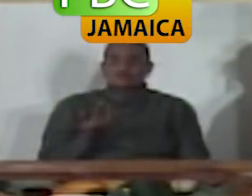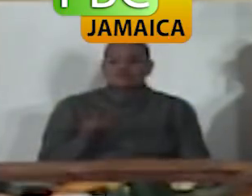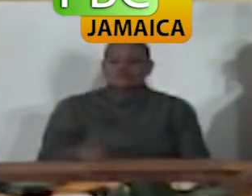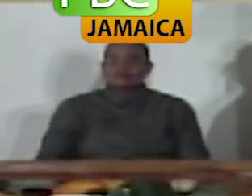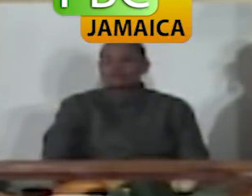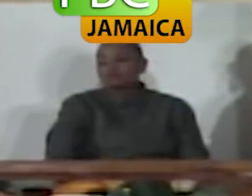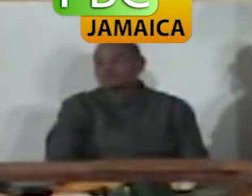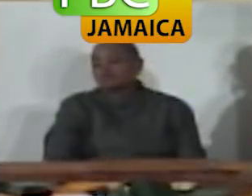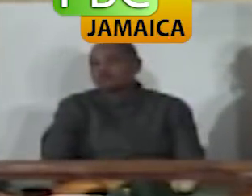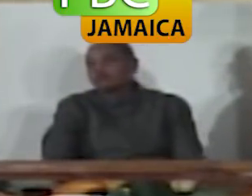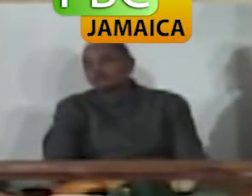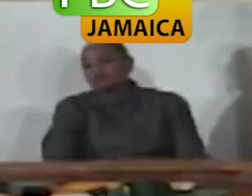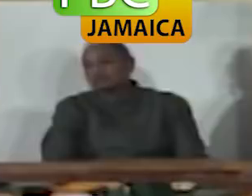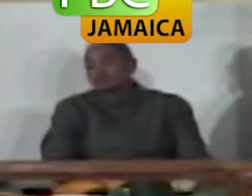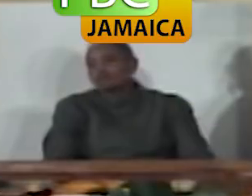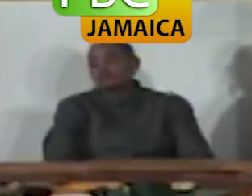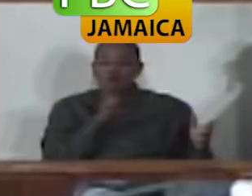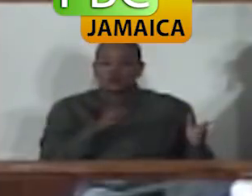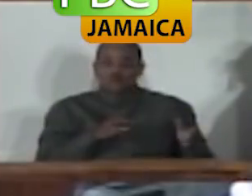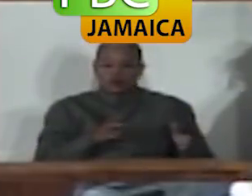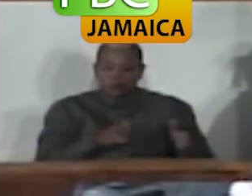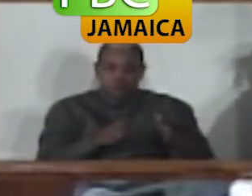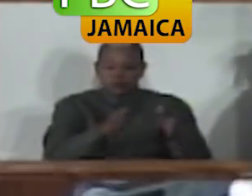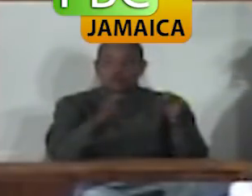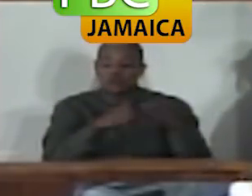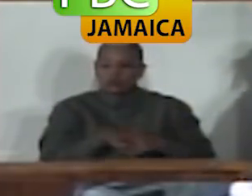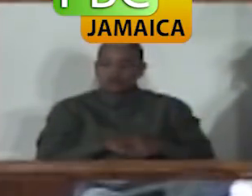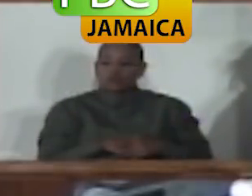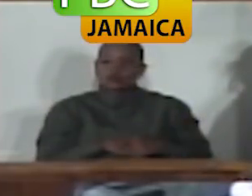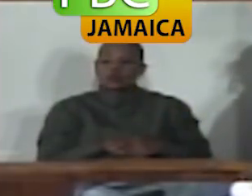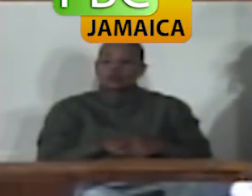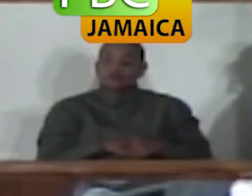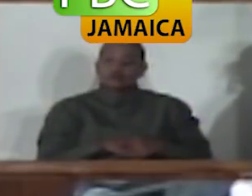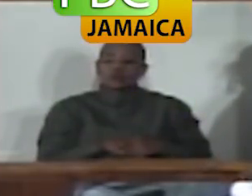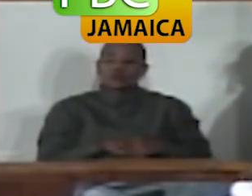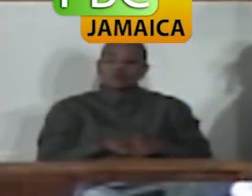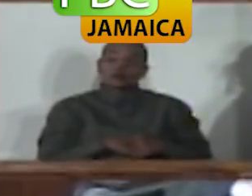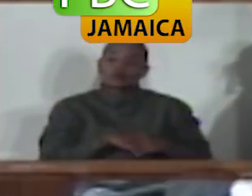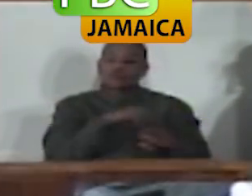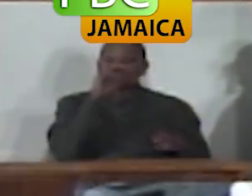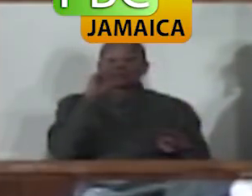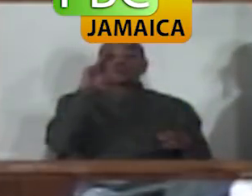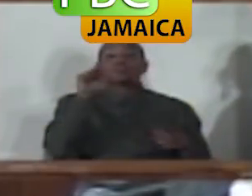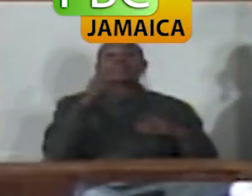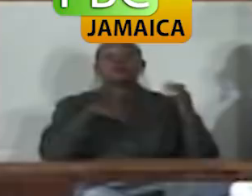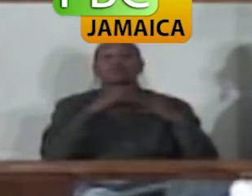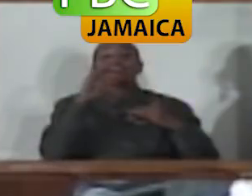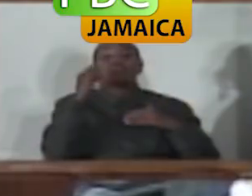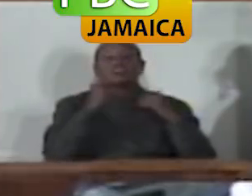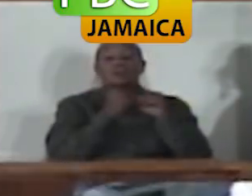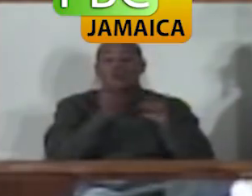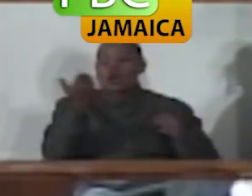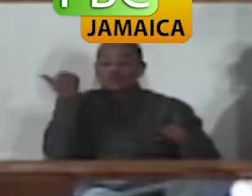in the drainage system nationally. The drains that were built, some of these drains 50 years ago,